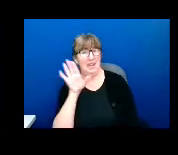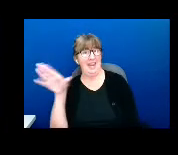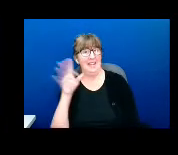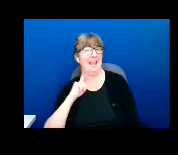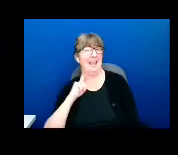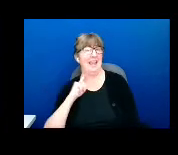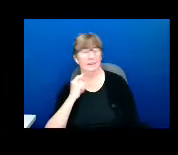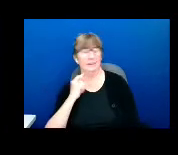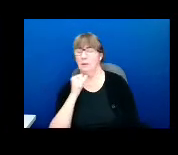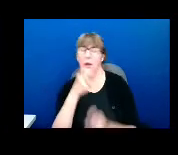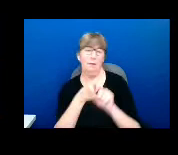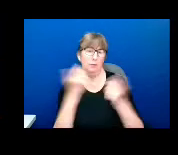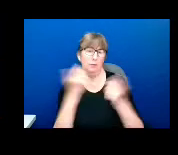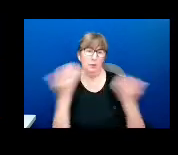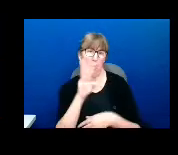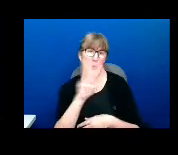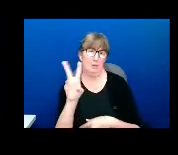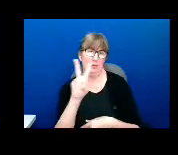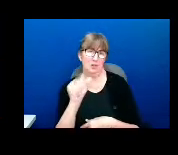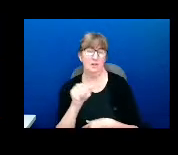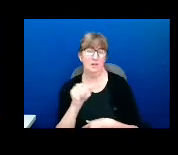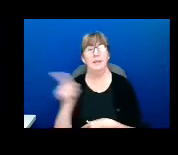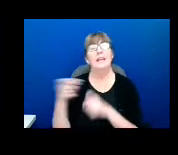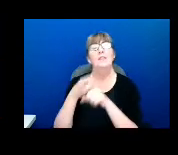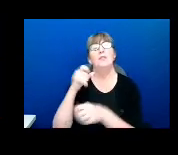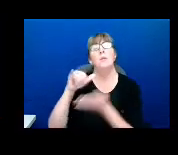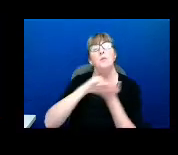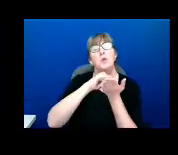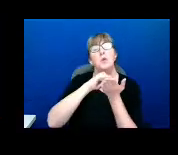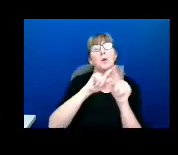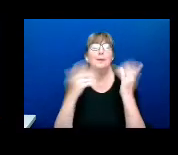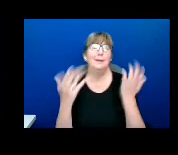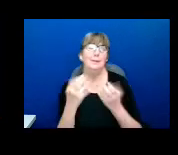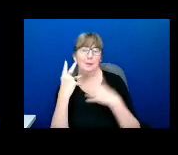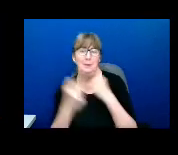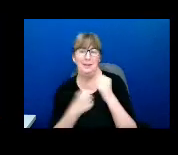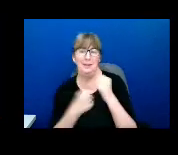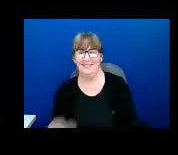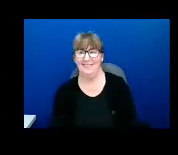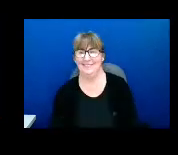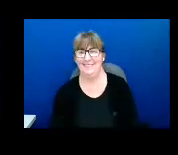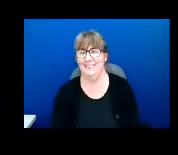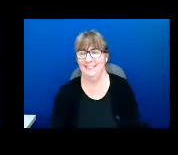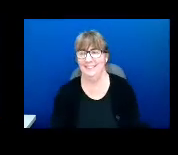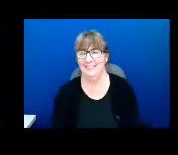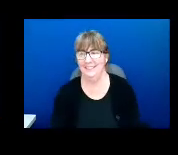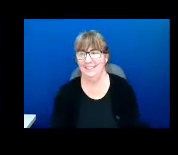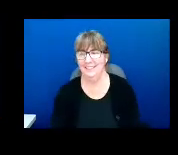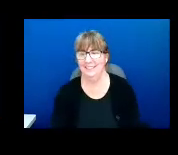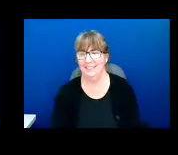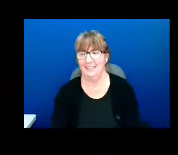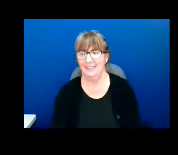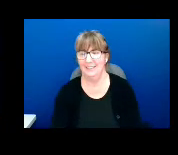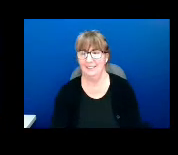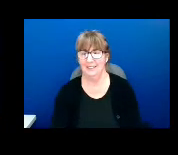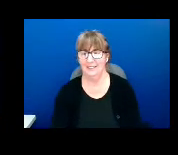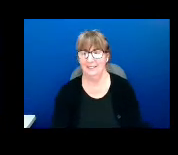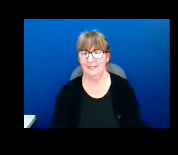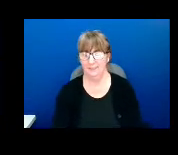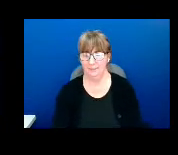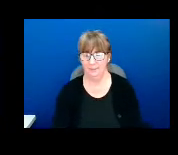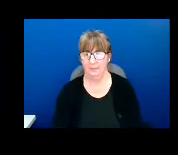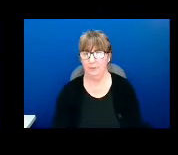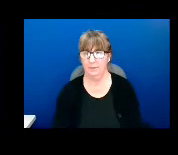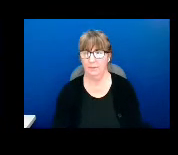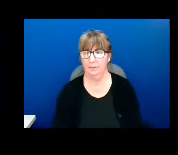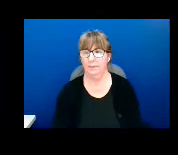Our man Mitch is from New York, but he's been with us for many years. But anyway, we're often asked, why are we so passionate about getting kids in the community?